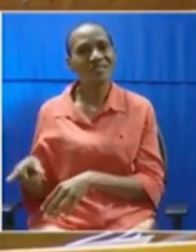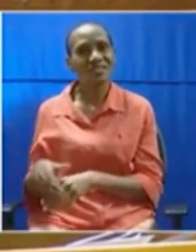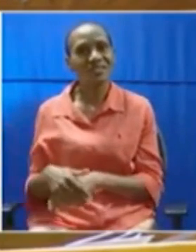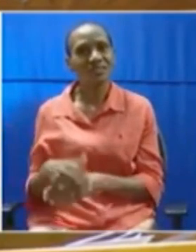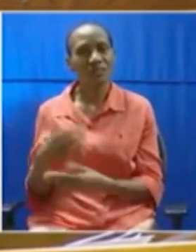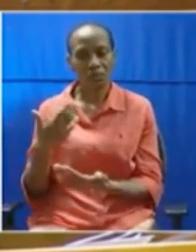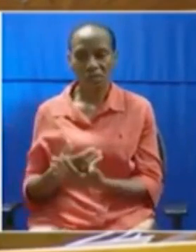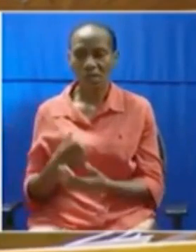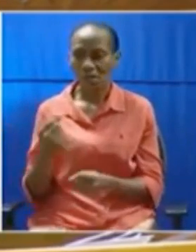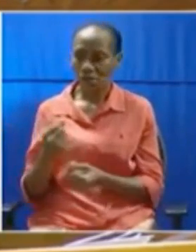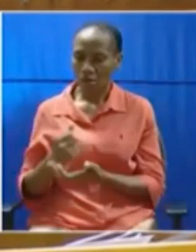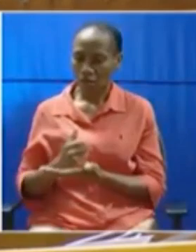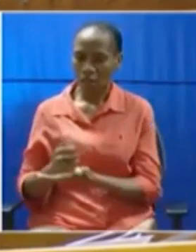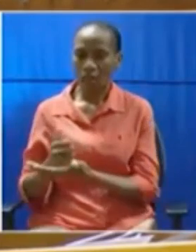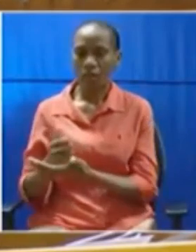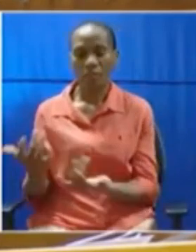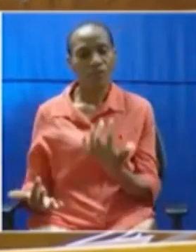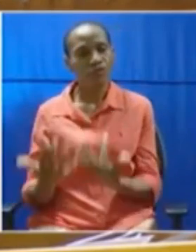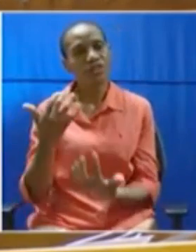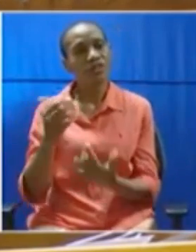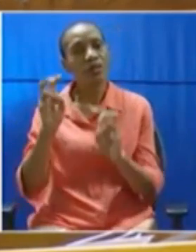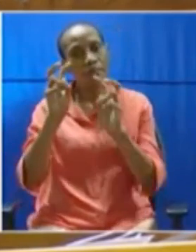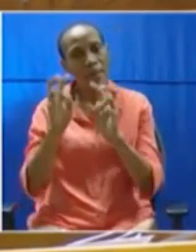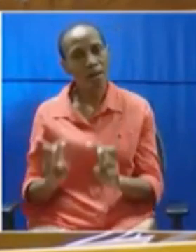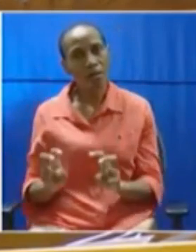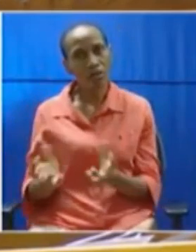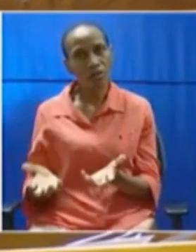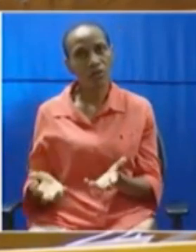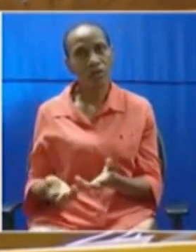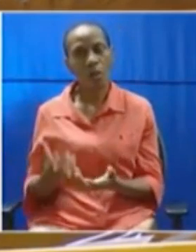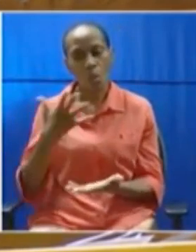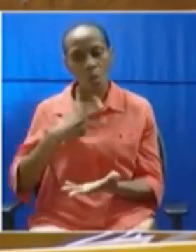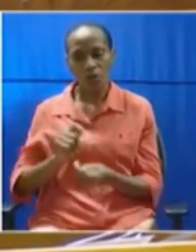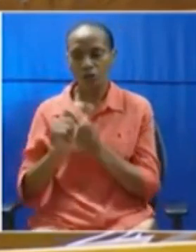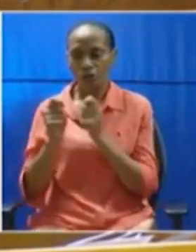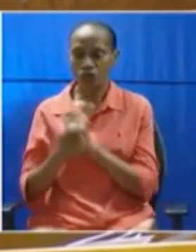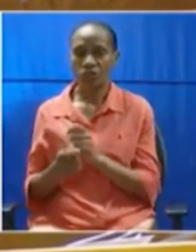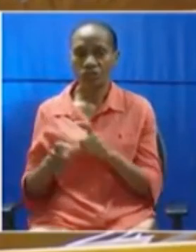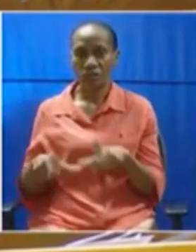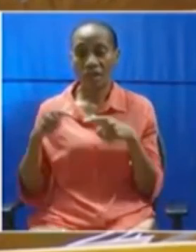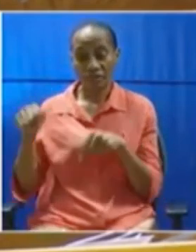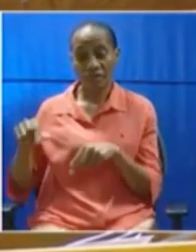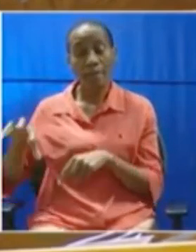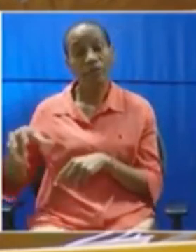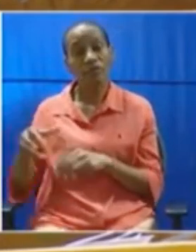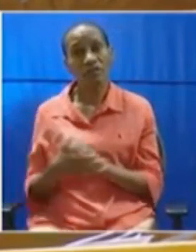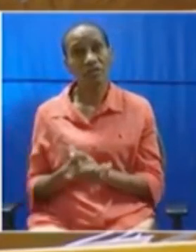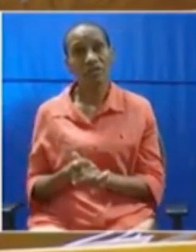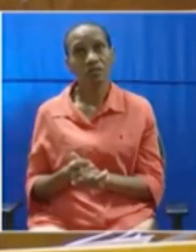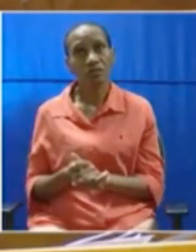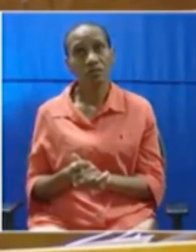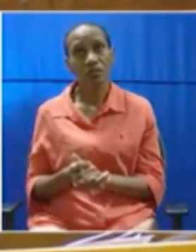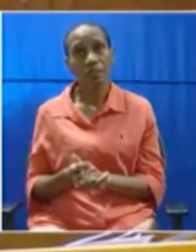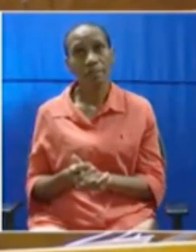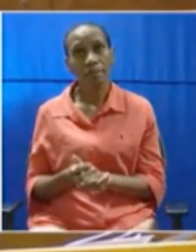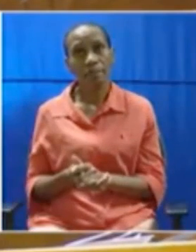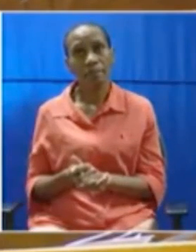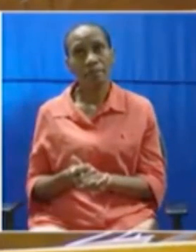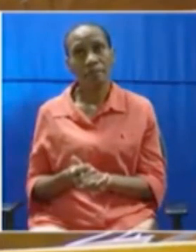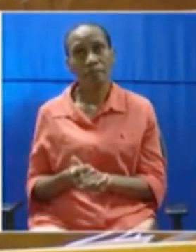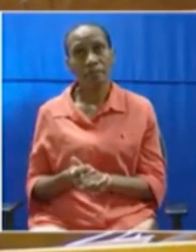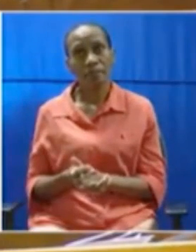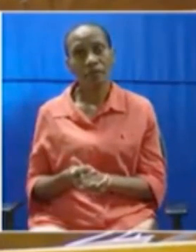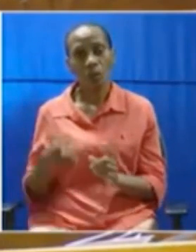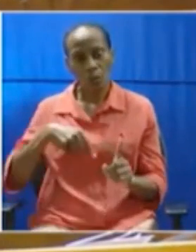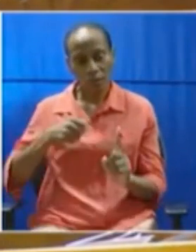energy alongside our green energy in this province and make a difference. We want to make a difference, and we will fight, Mr. President. We will fight